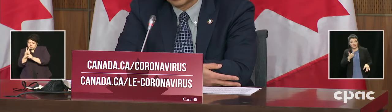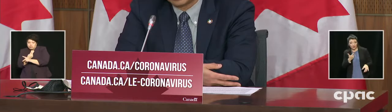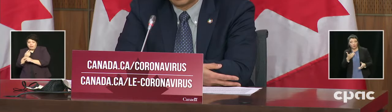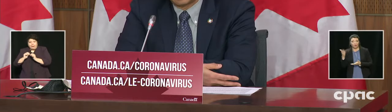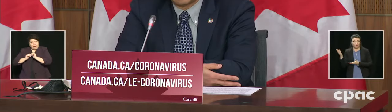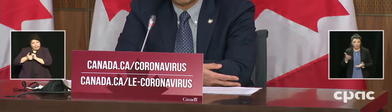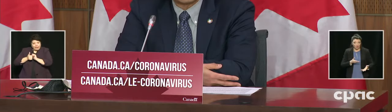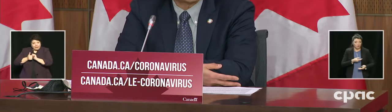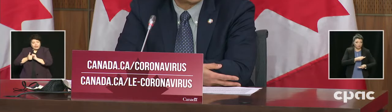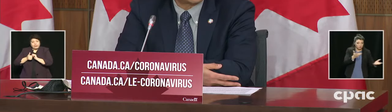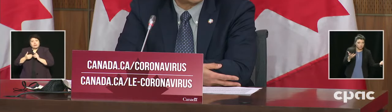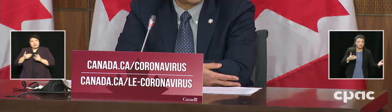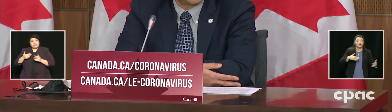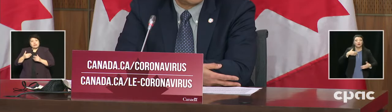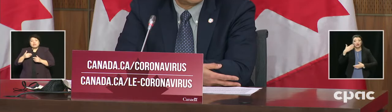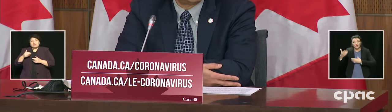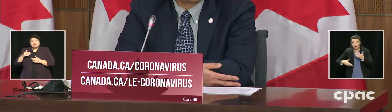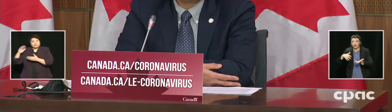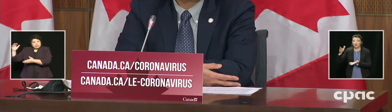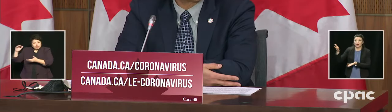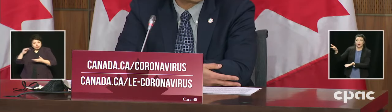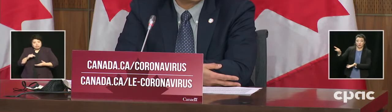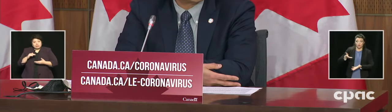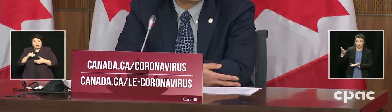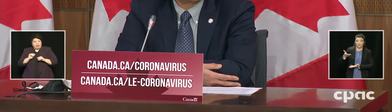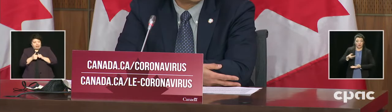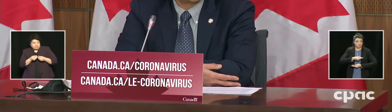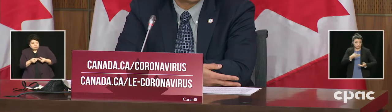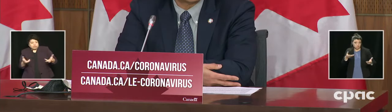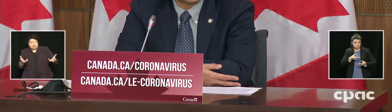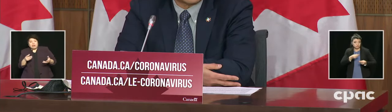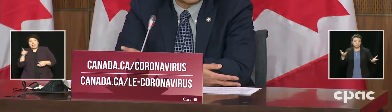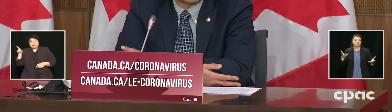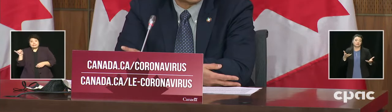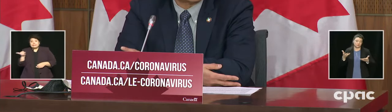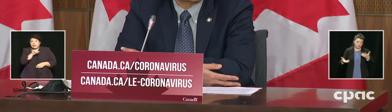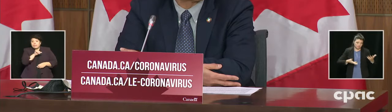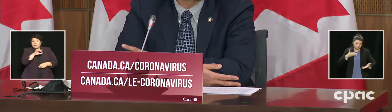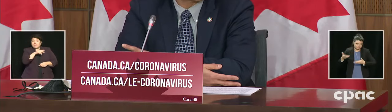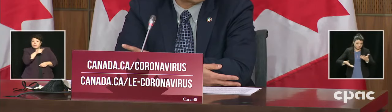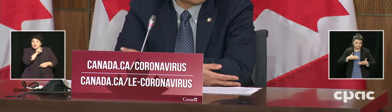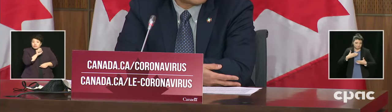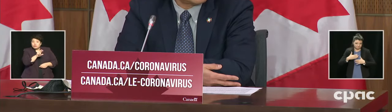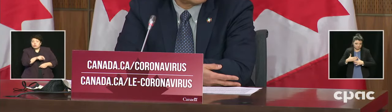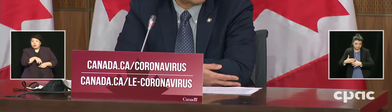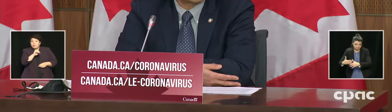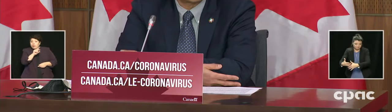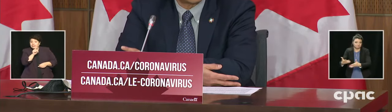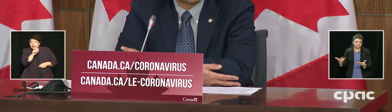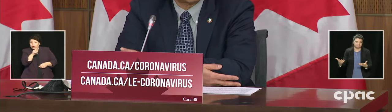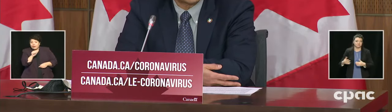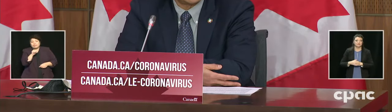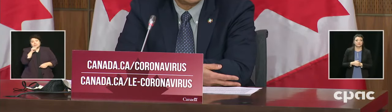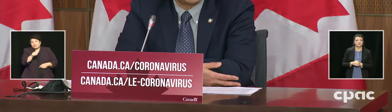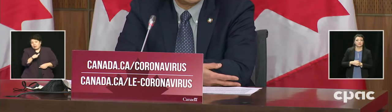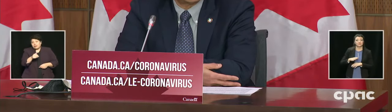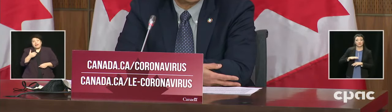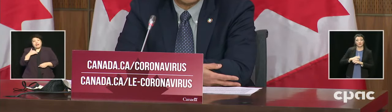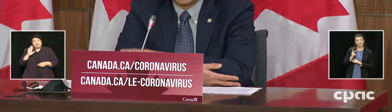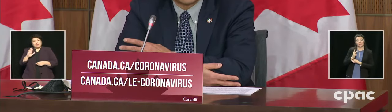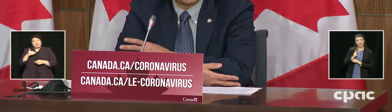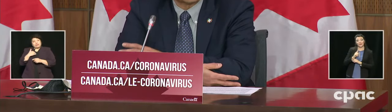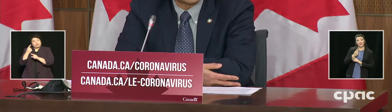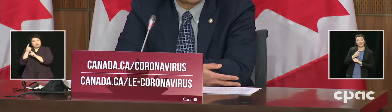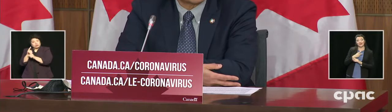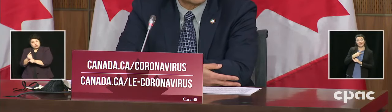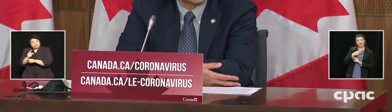about Pfizer, Moderna, wouldn't be the same. They would be more like I would say the traditional vaccines in terms of the cold chain, and certainly